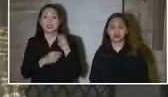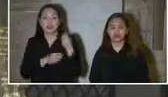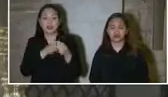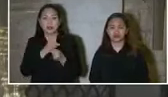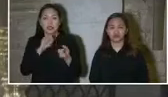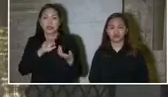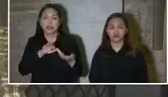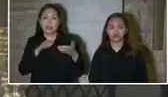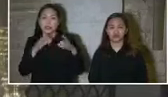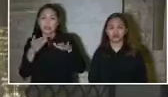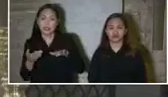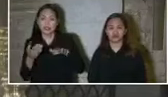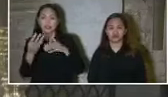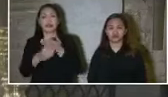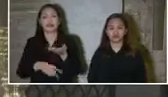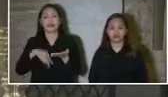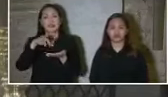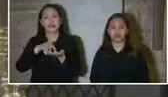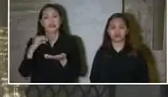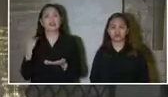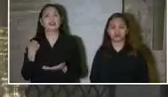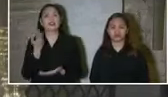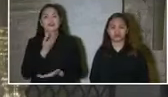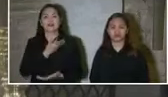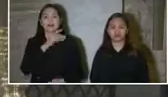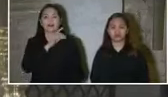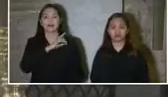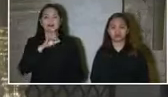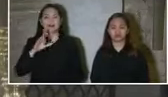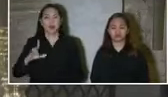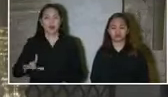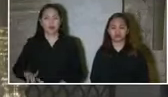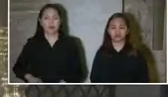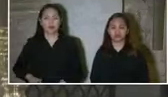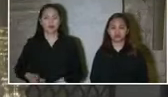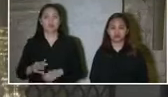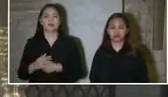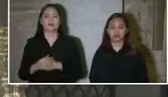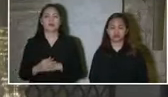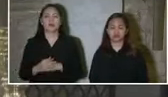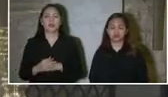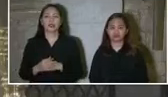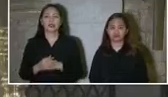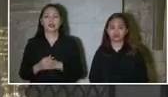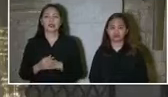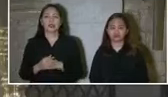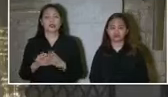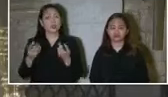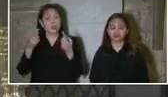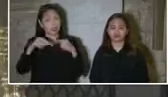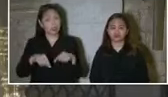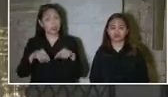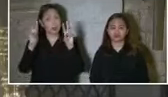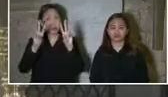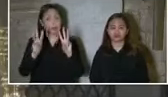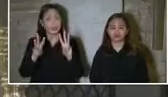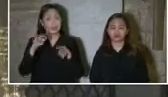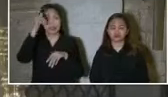His Passion, Death, and Resurrection. This coming Wednesday, Ash